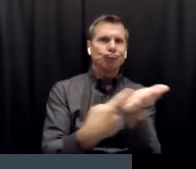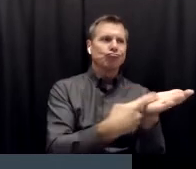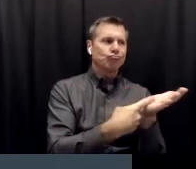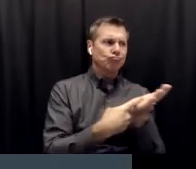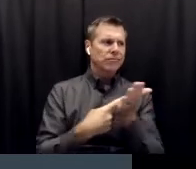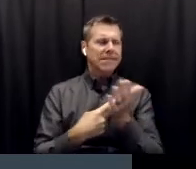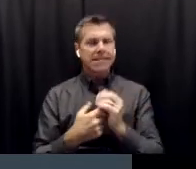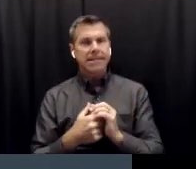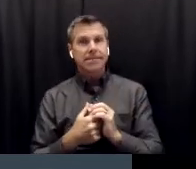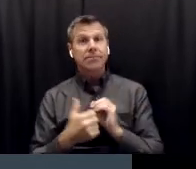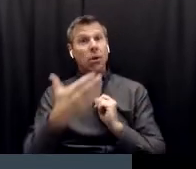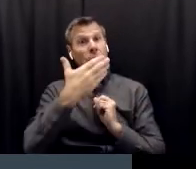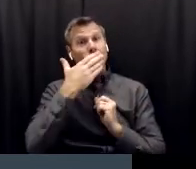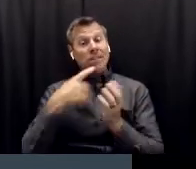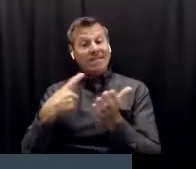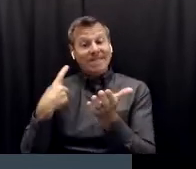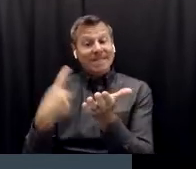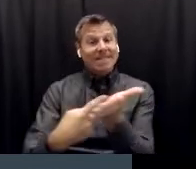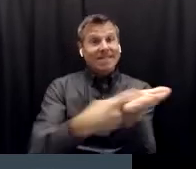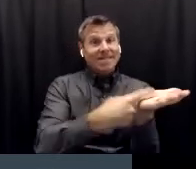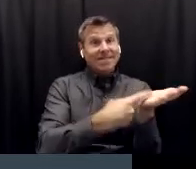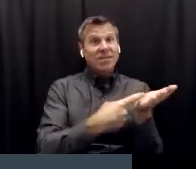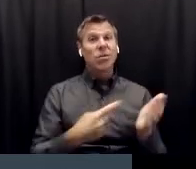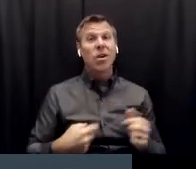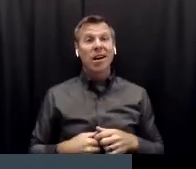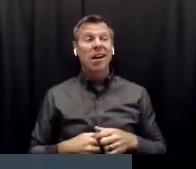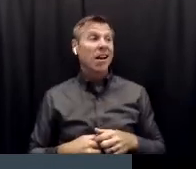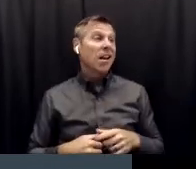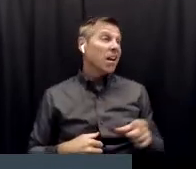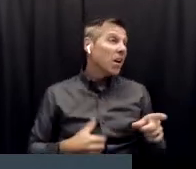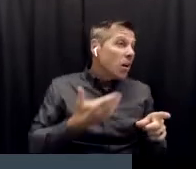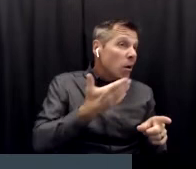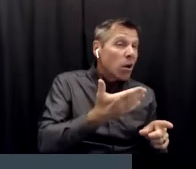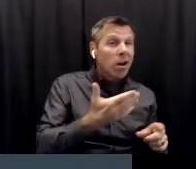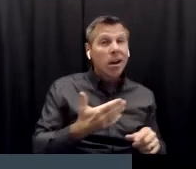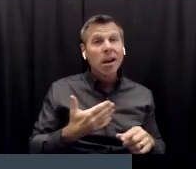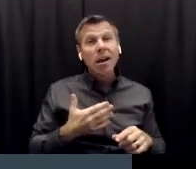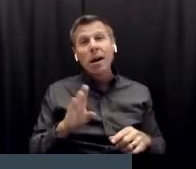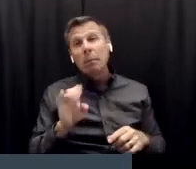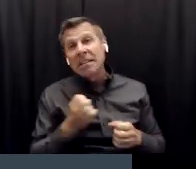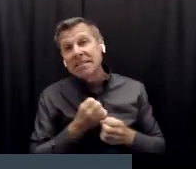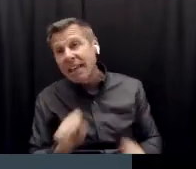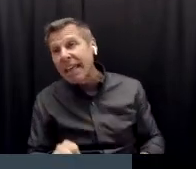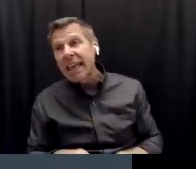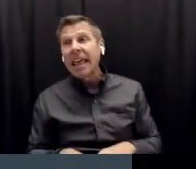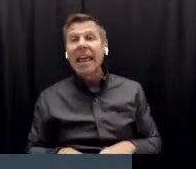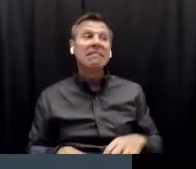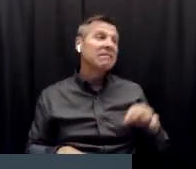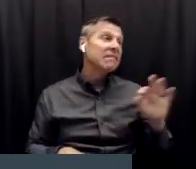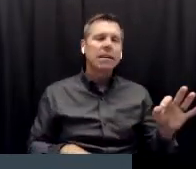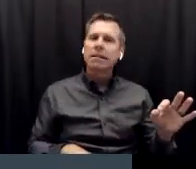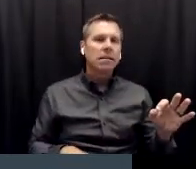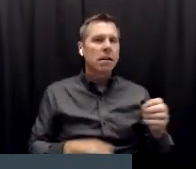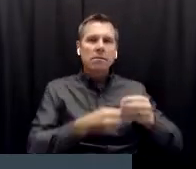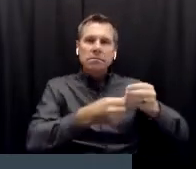good crew briefing is not just a 1-2-liner thing. It is a pretty dense, packed piece of